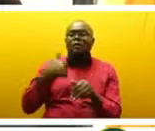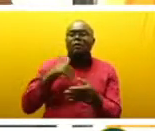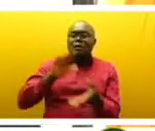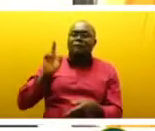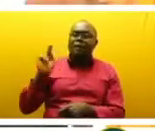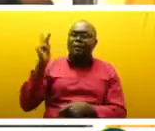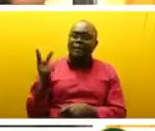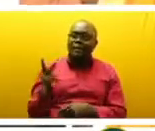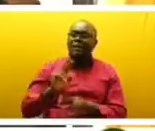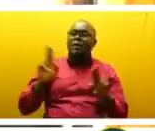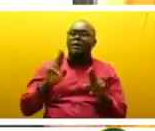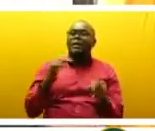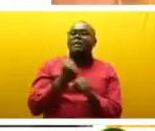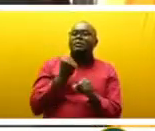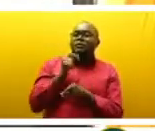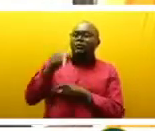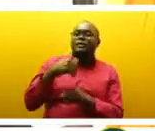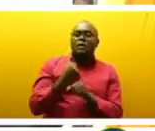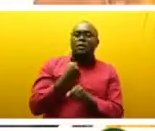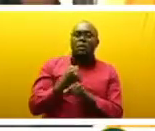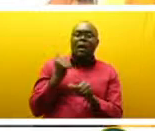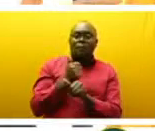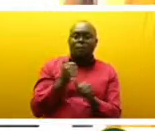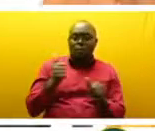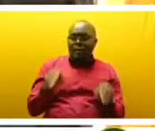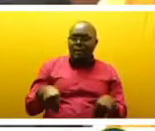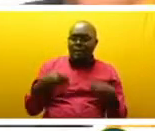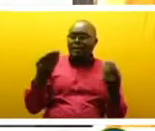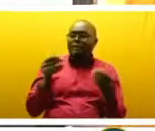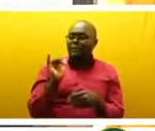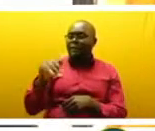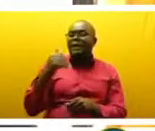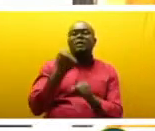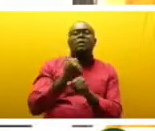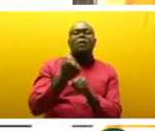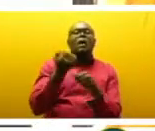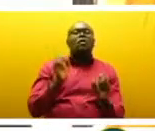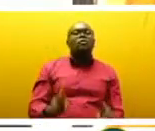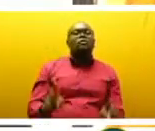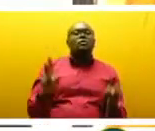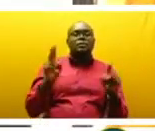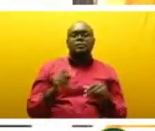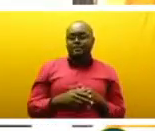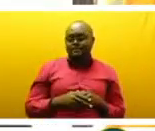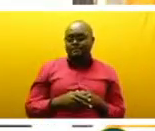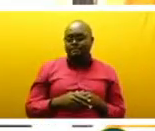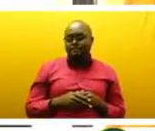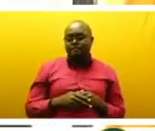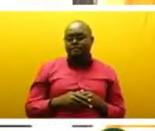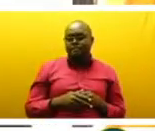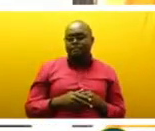who are willing to do this work properly. Give them that opportunity.